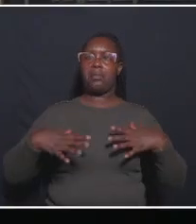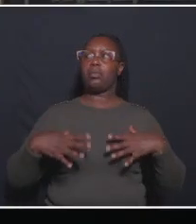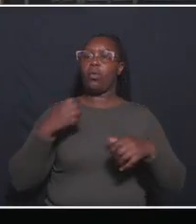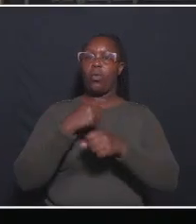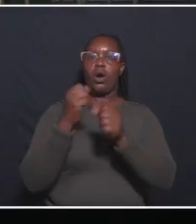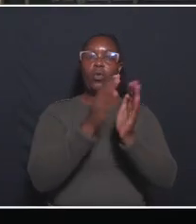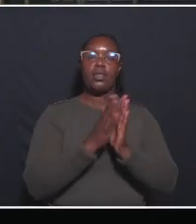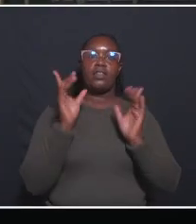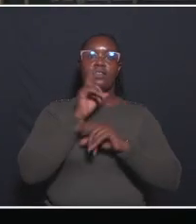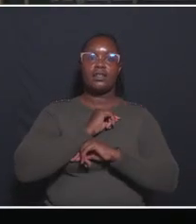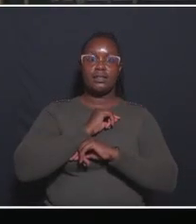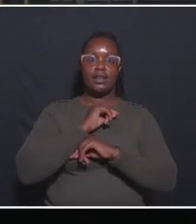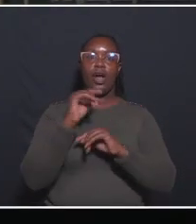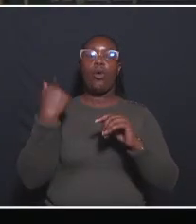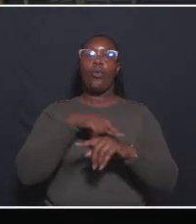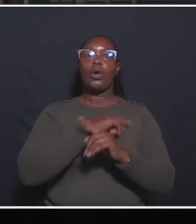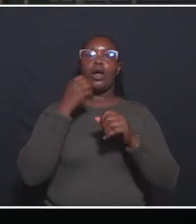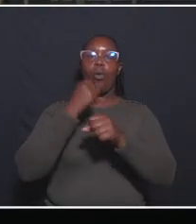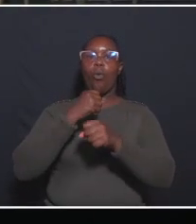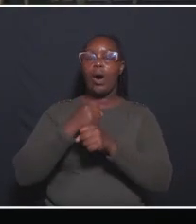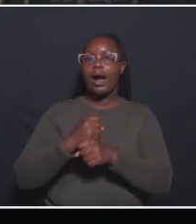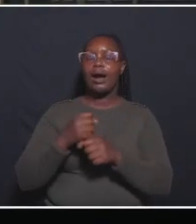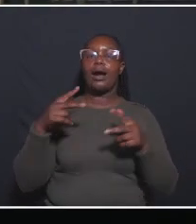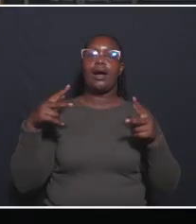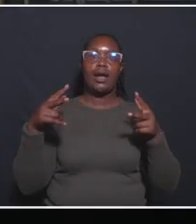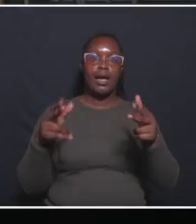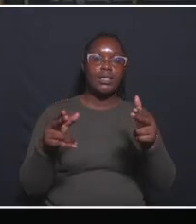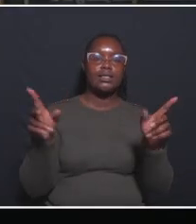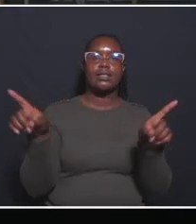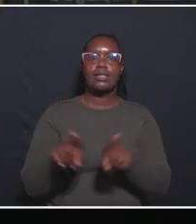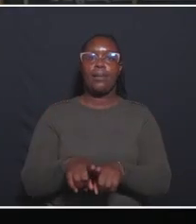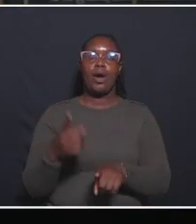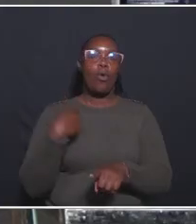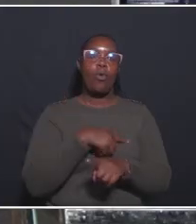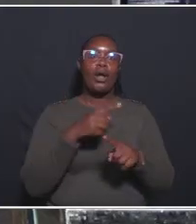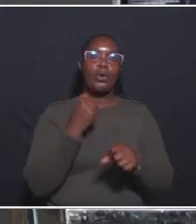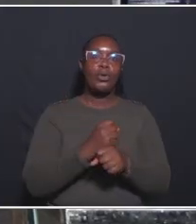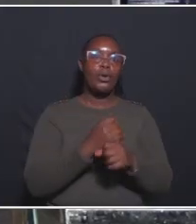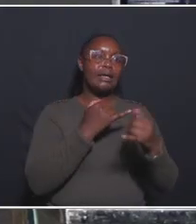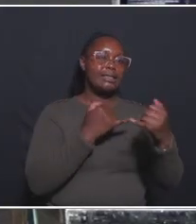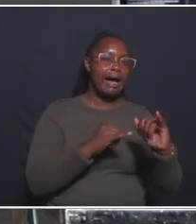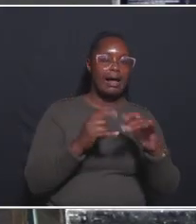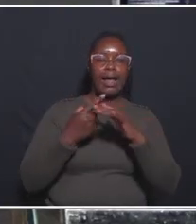were working on your editing, we're no longer doing trial and errors. We are representing Kenya